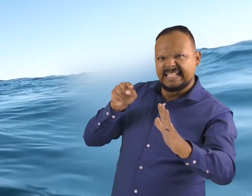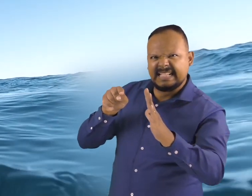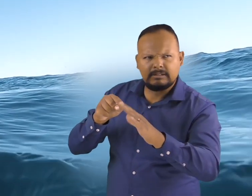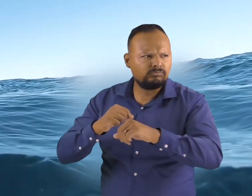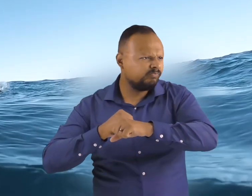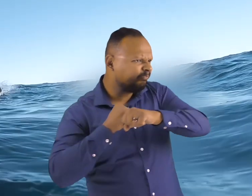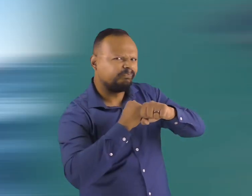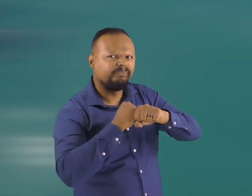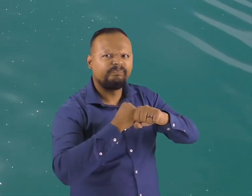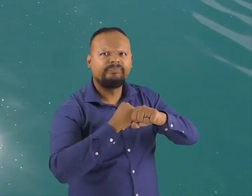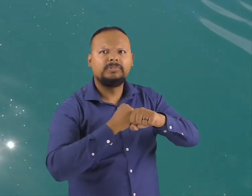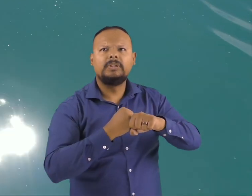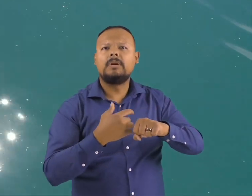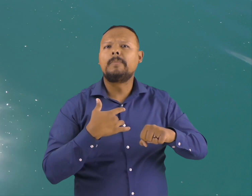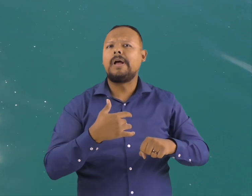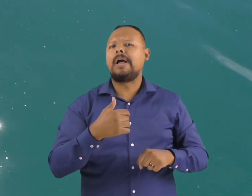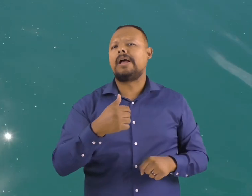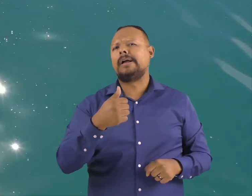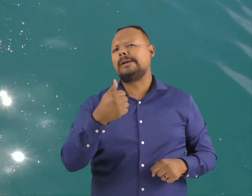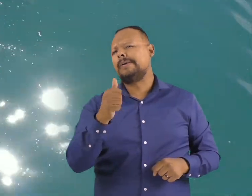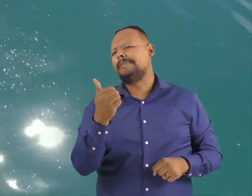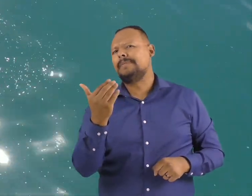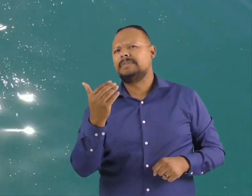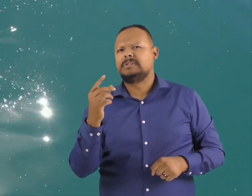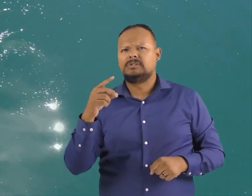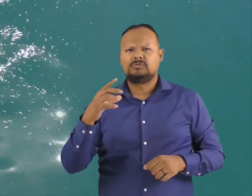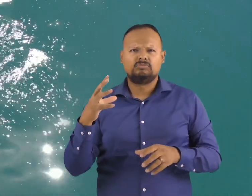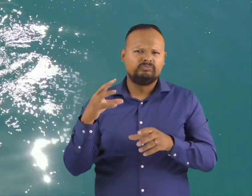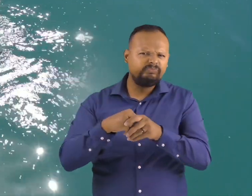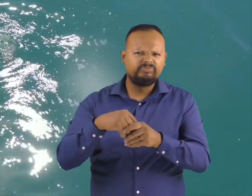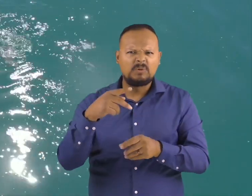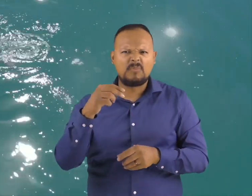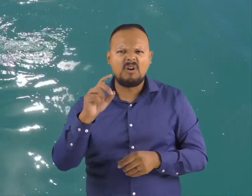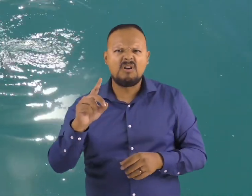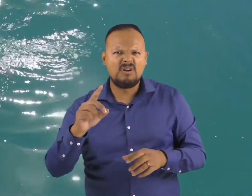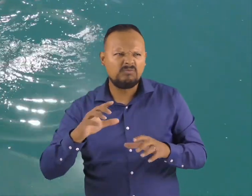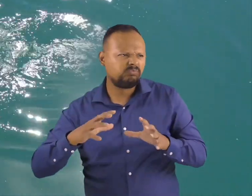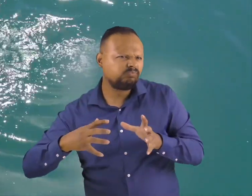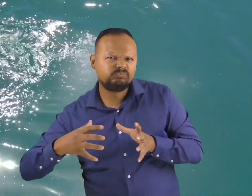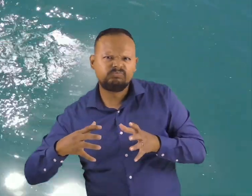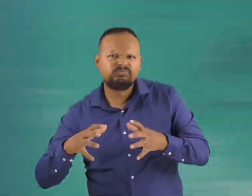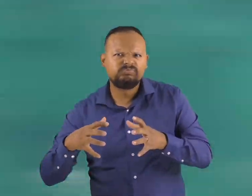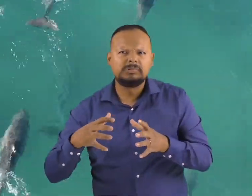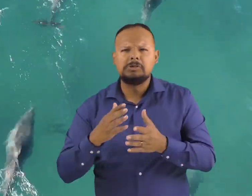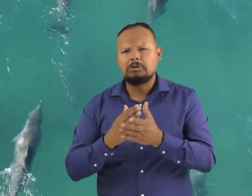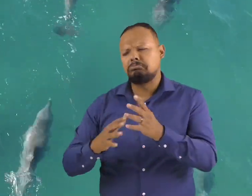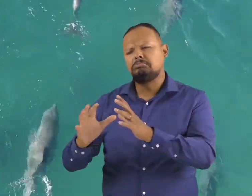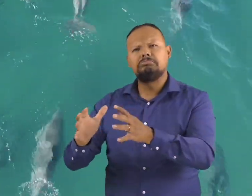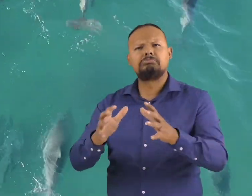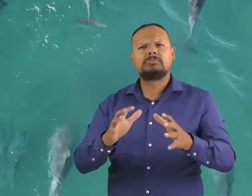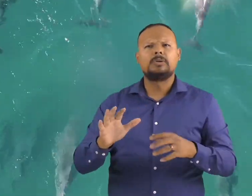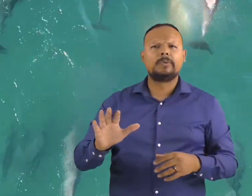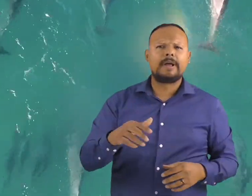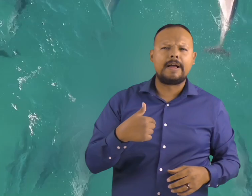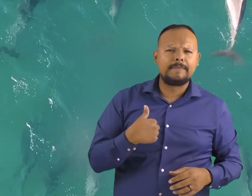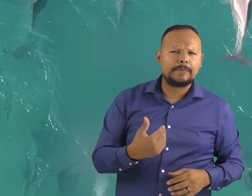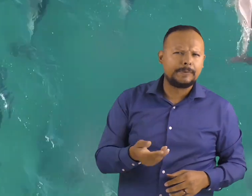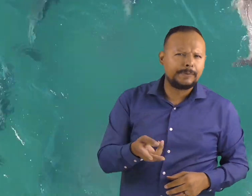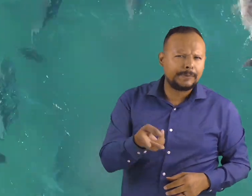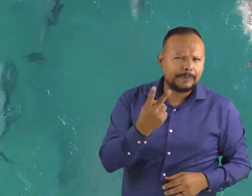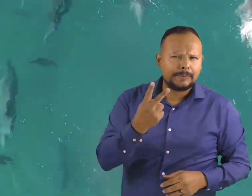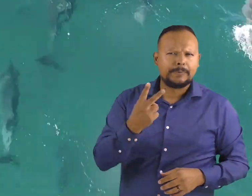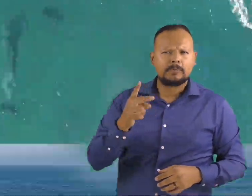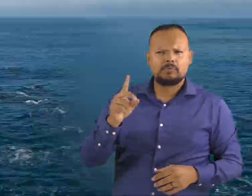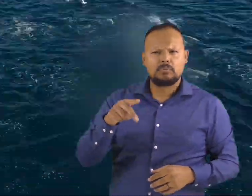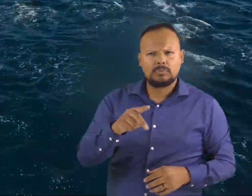depending on the species, most pods have between 2 and 30 dolphins. Sometimes, pods